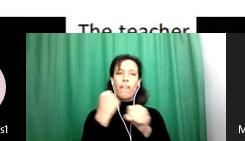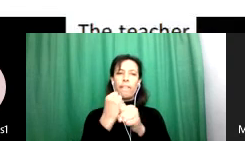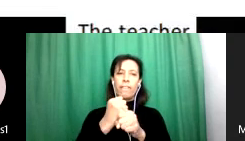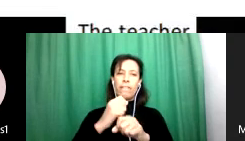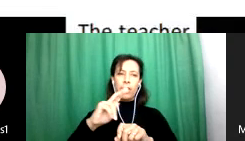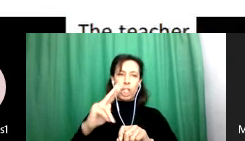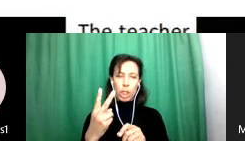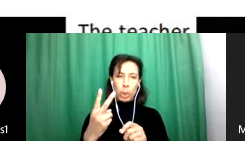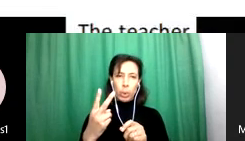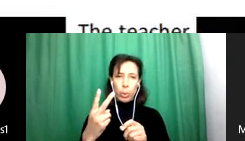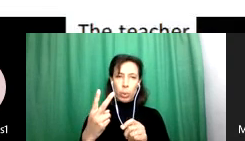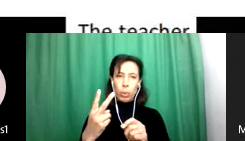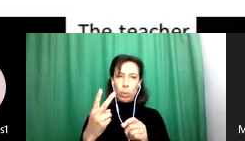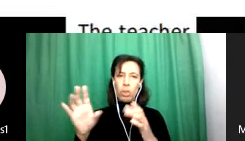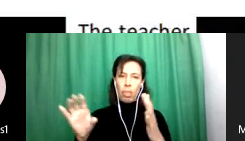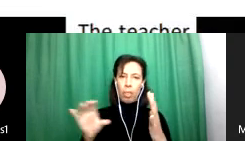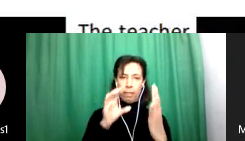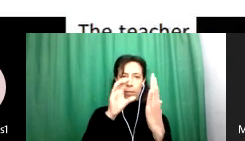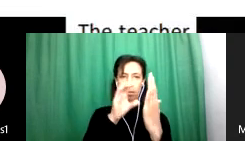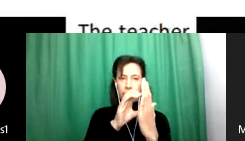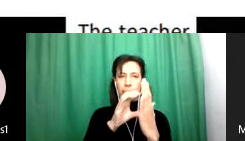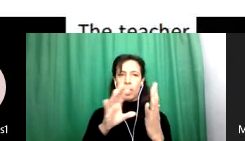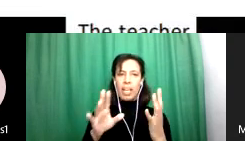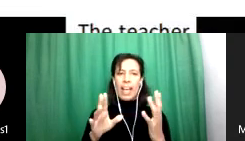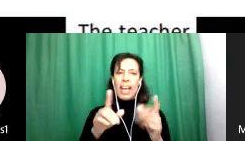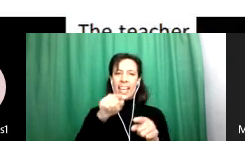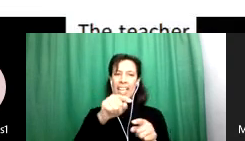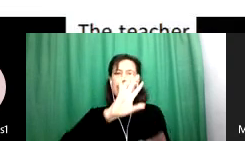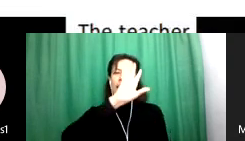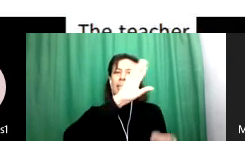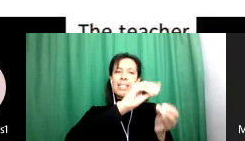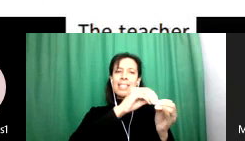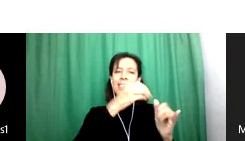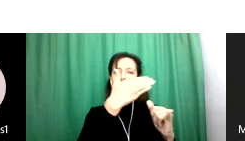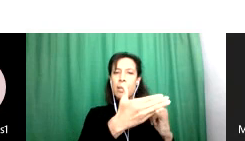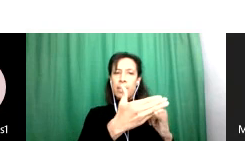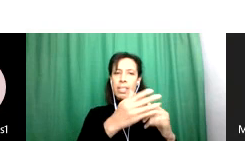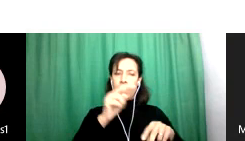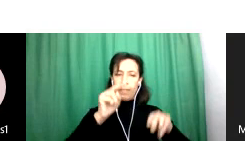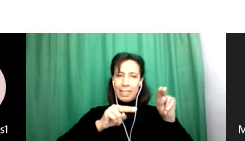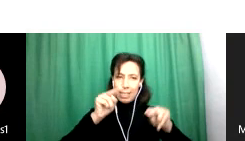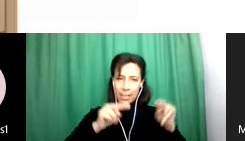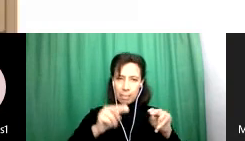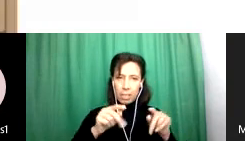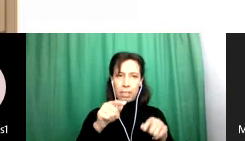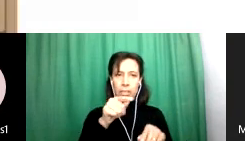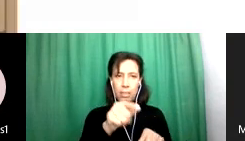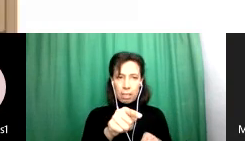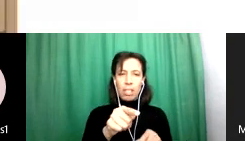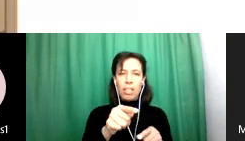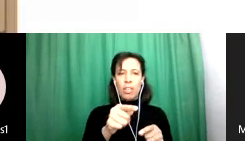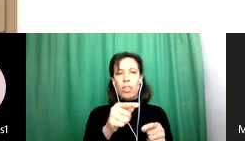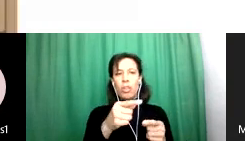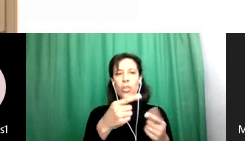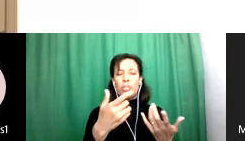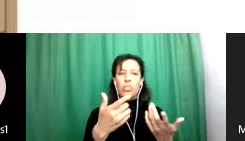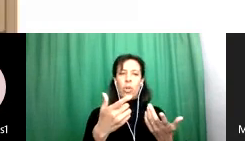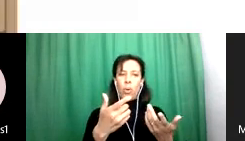is obvious because it's got lots of grades here, and it is something that's given to the student at the end of a block of